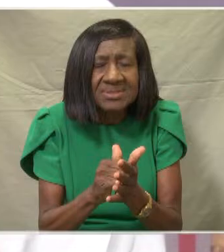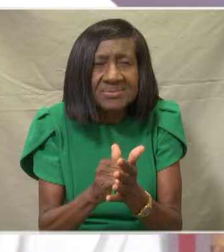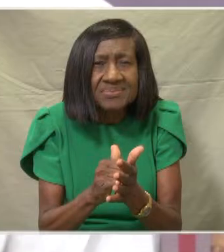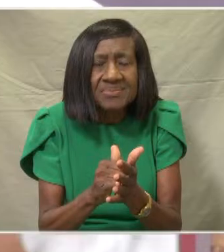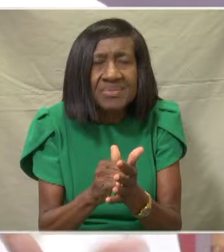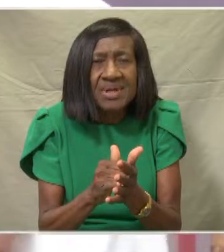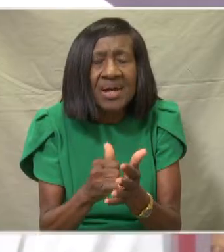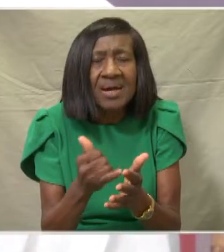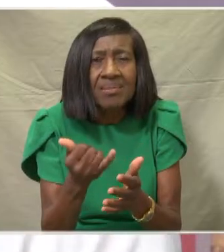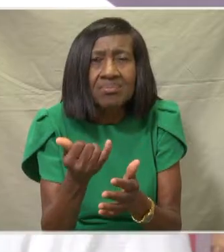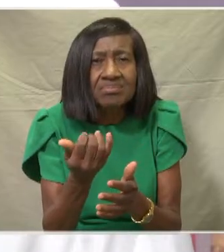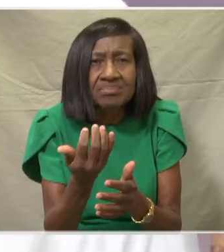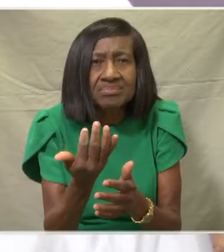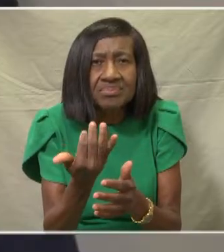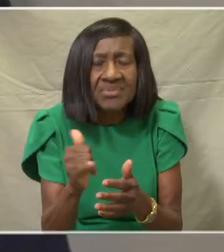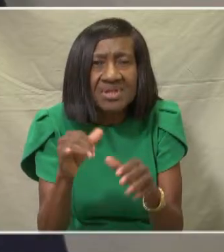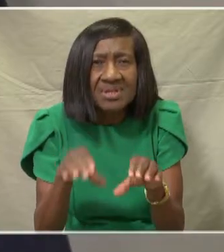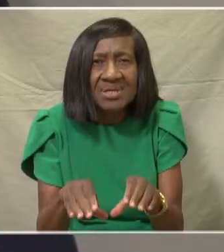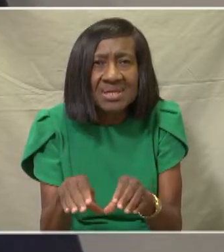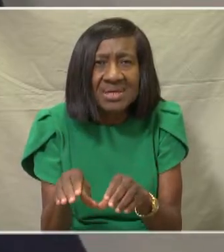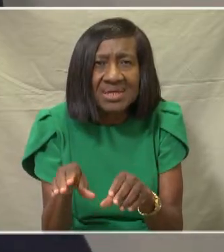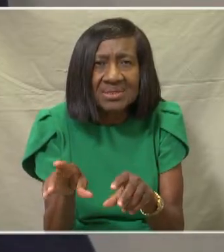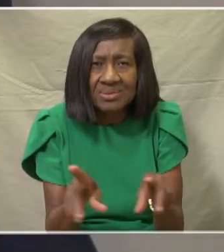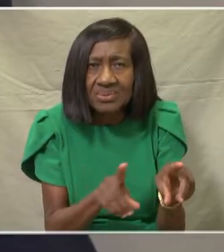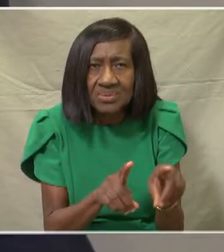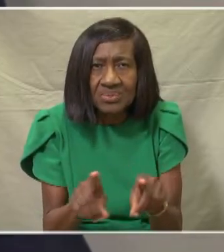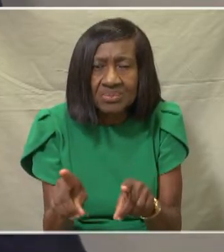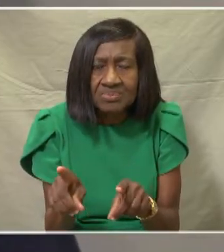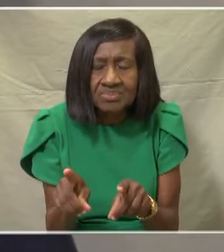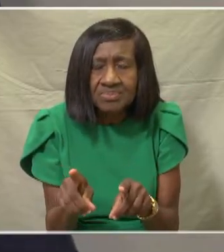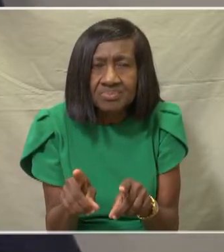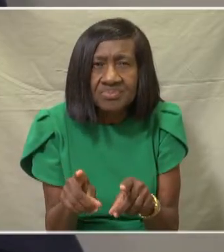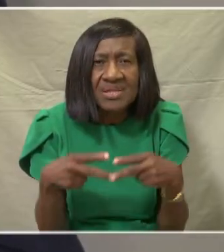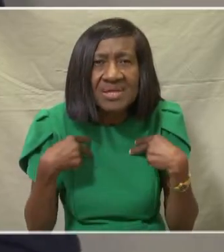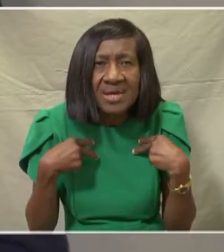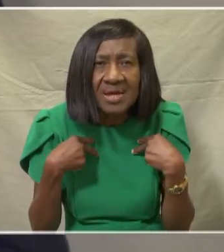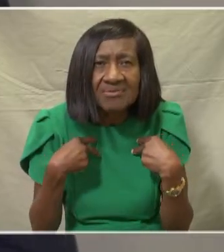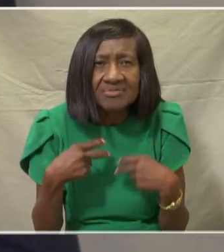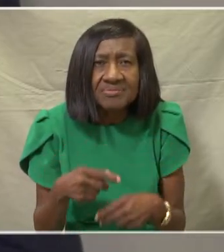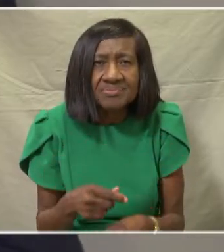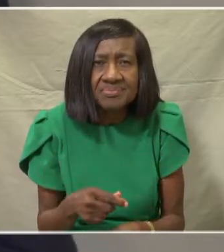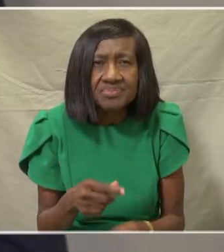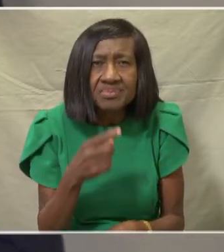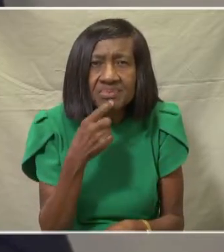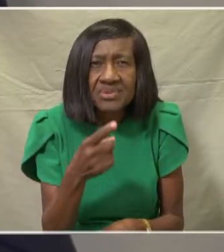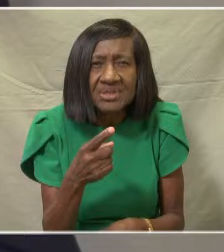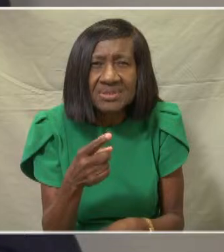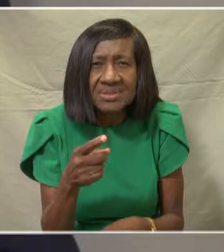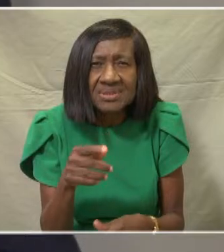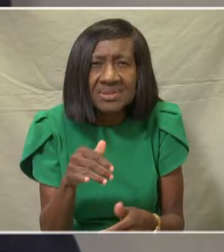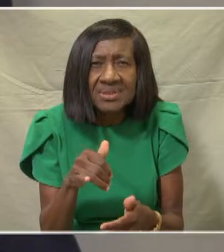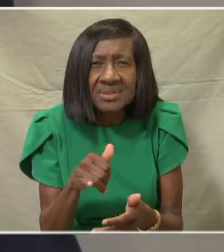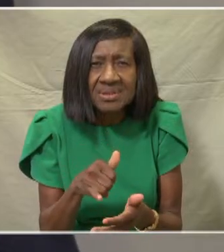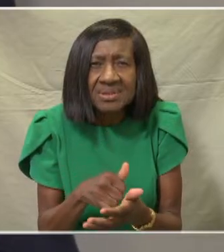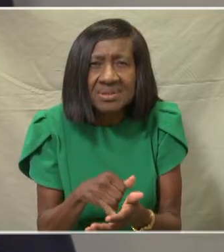day? Because I feel we might not be. Let me answer initially there to say these are exactly the type of observation information that we will be